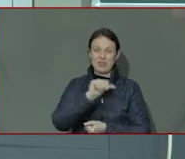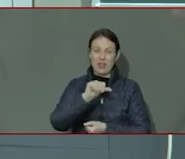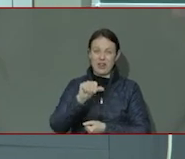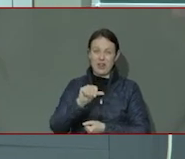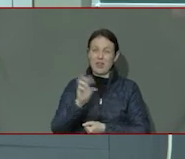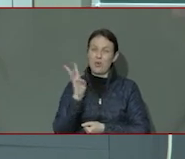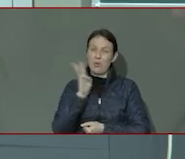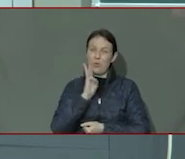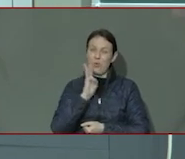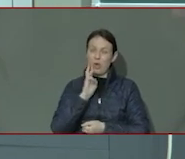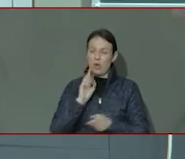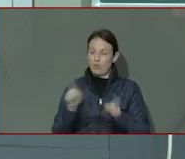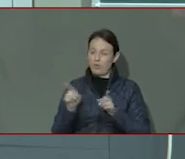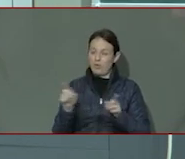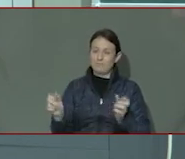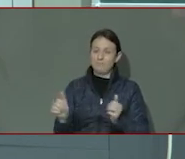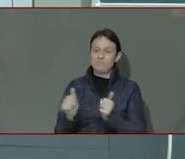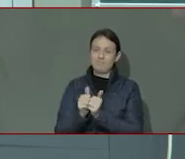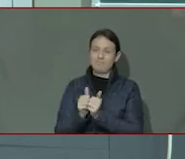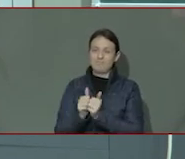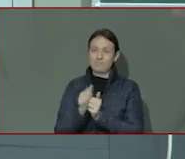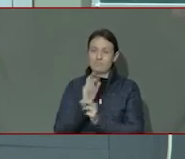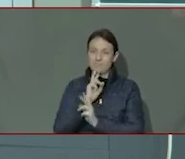and the water. Now,